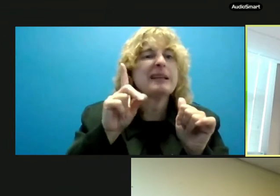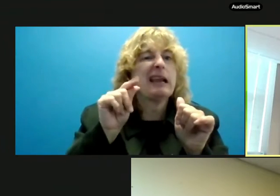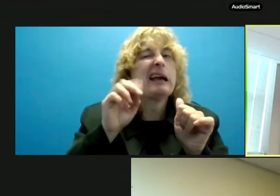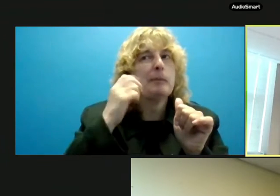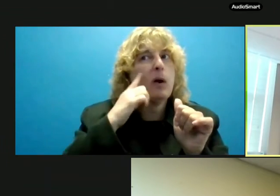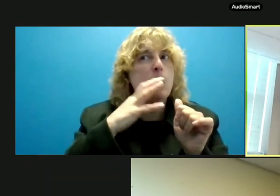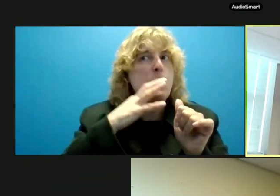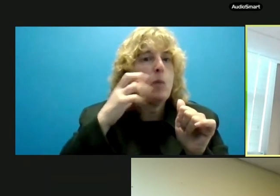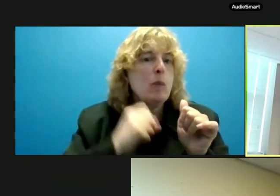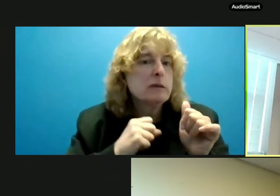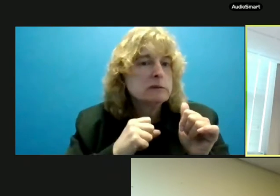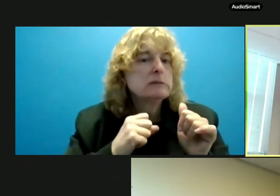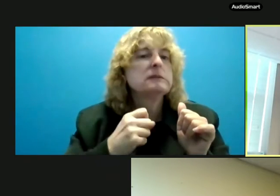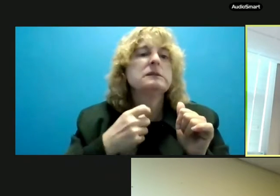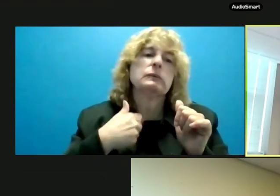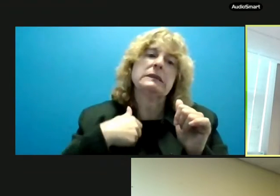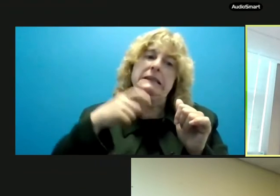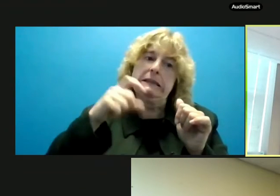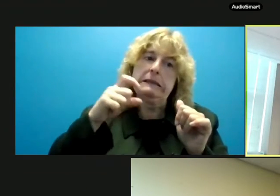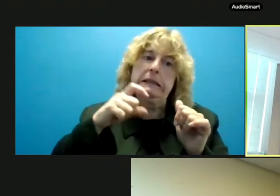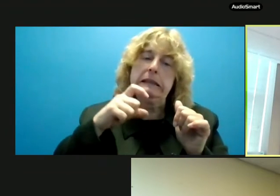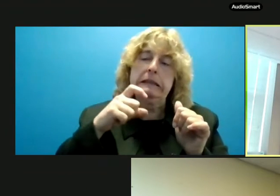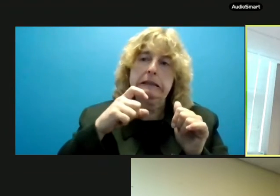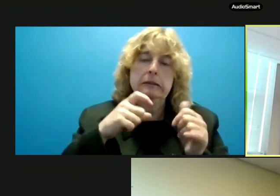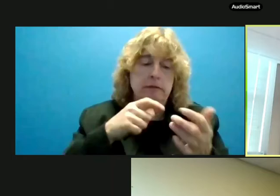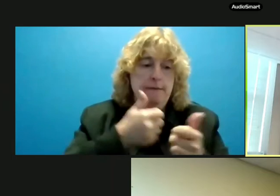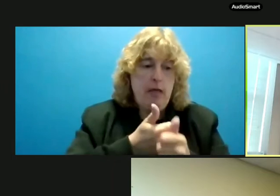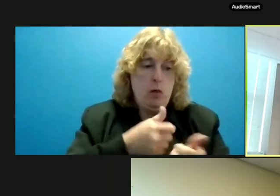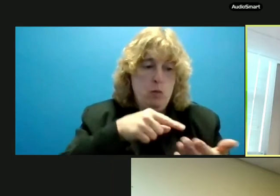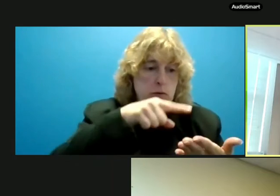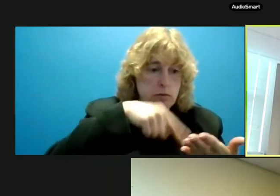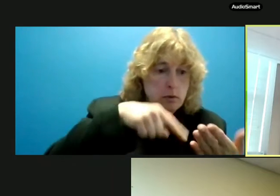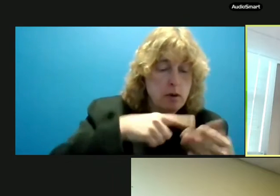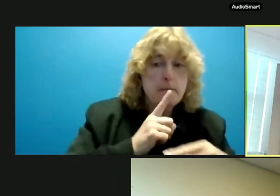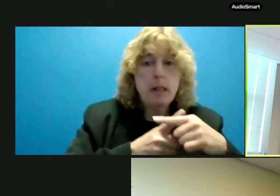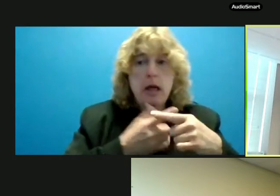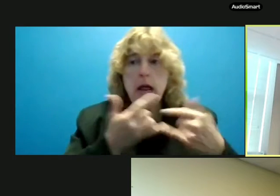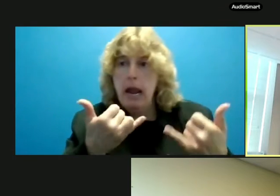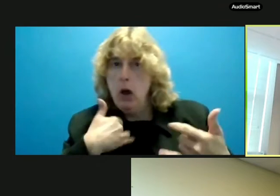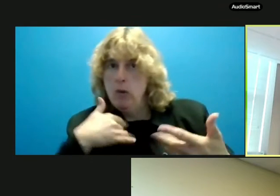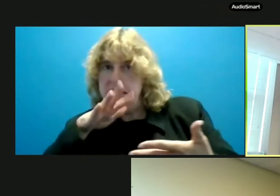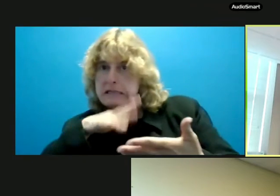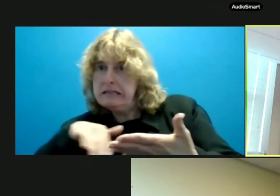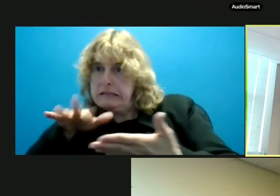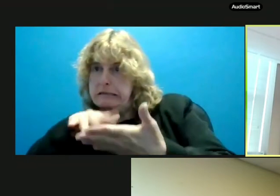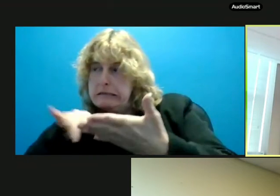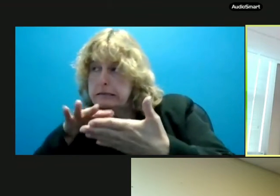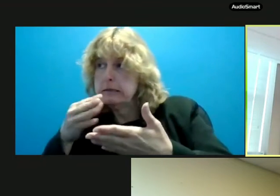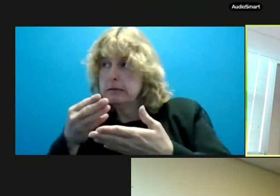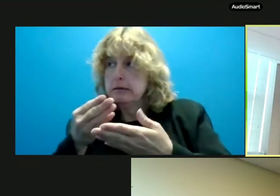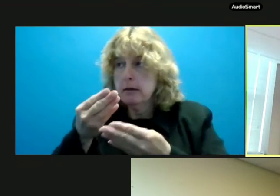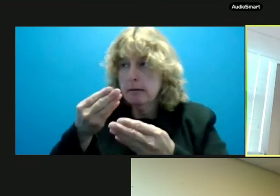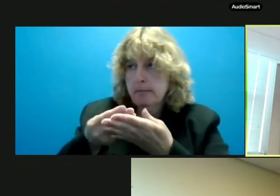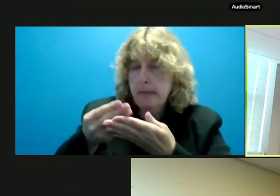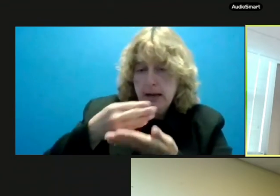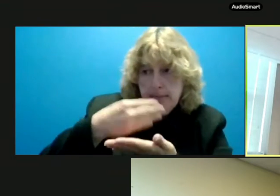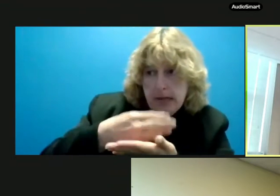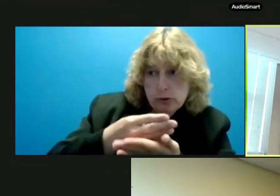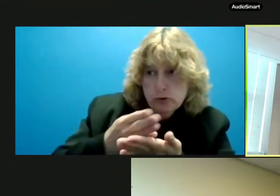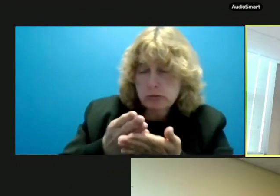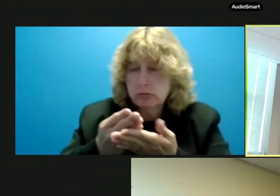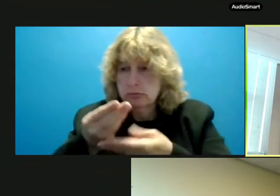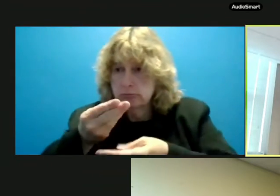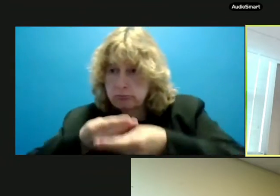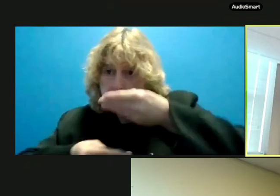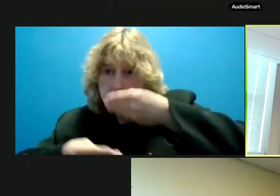and then the updates from where we are now as we move forward around the budgeting. If there are individuals that are interested in really